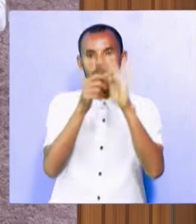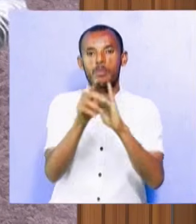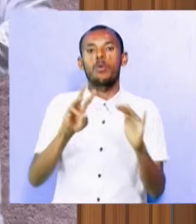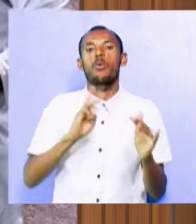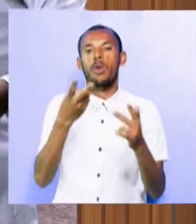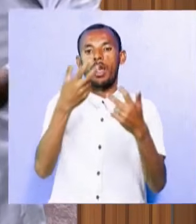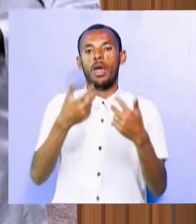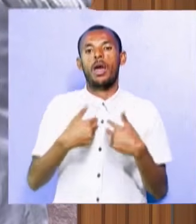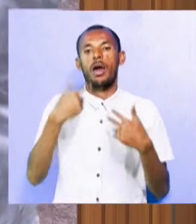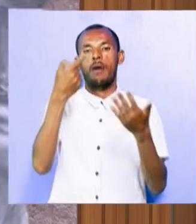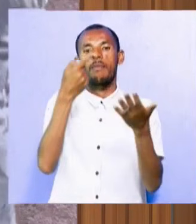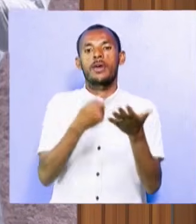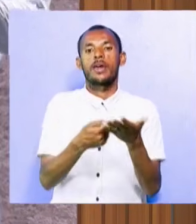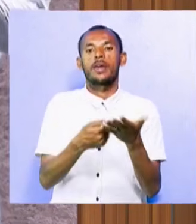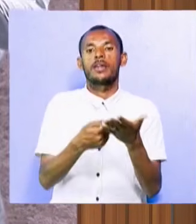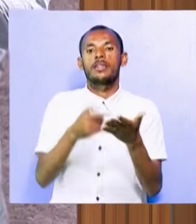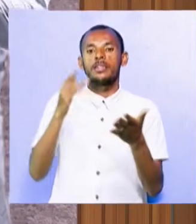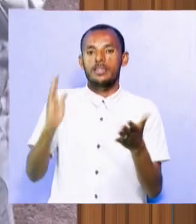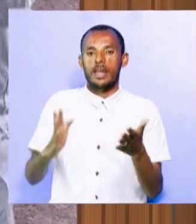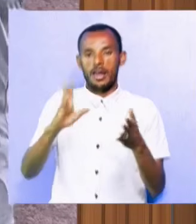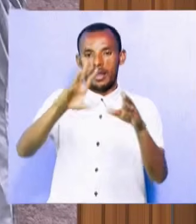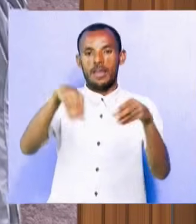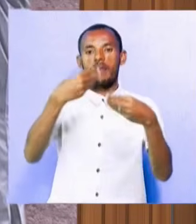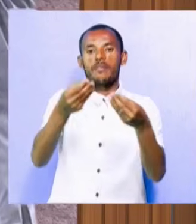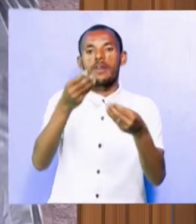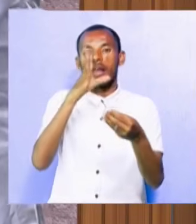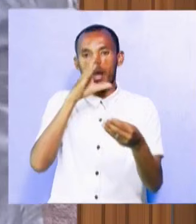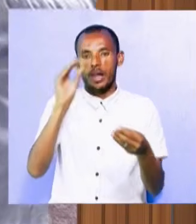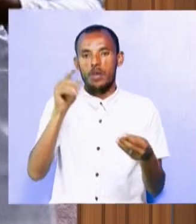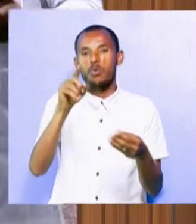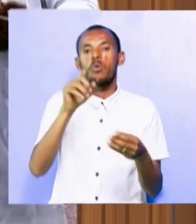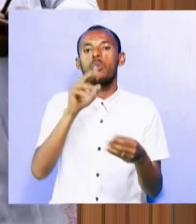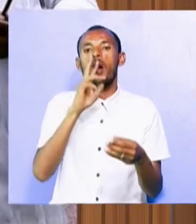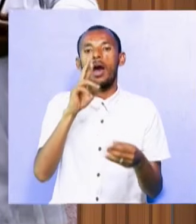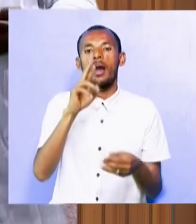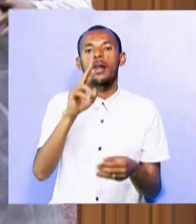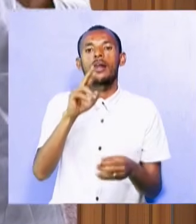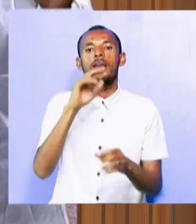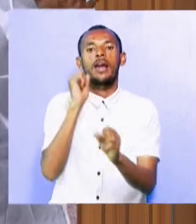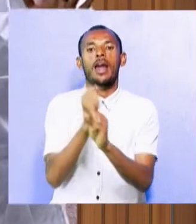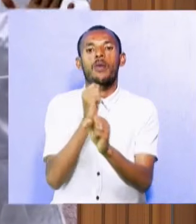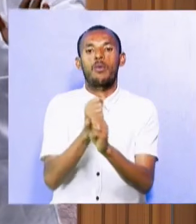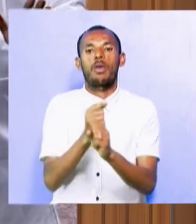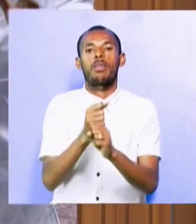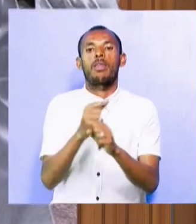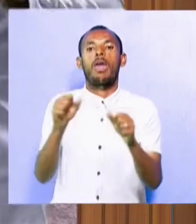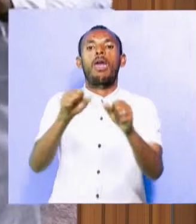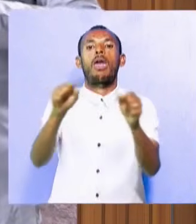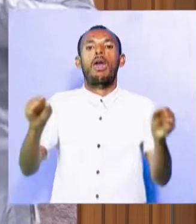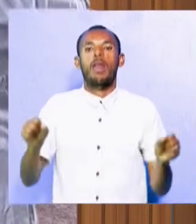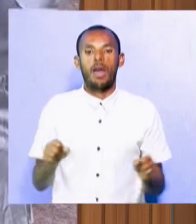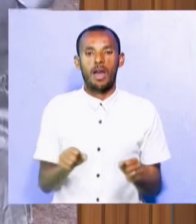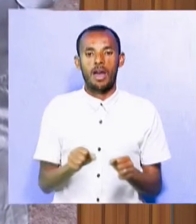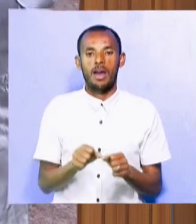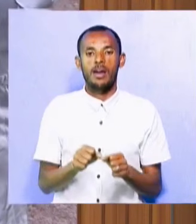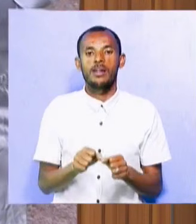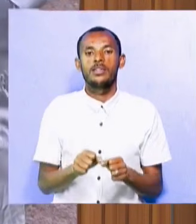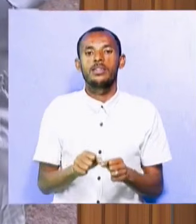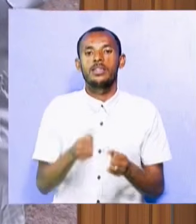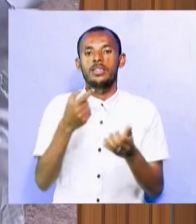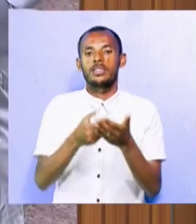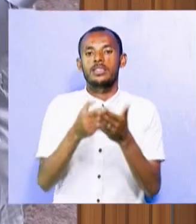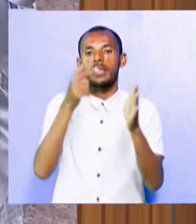have here, the side is given, and you are asked to calculate the area, right? So in